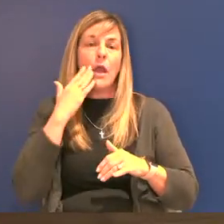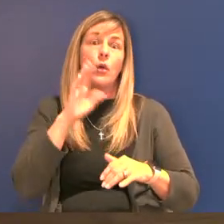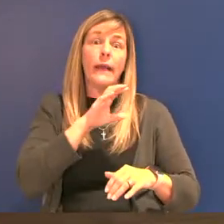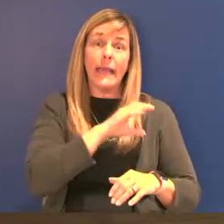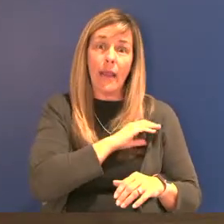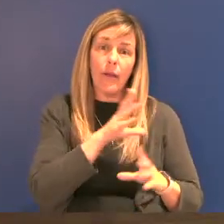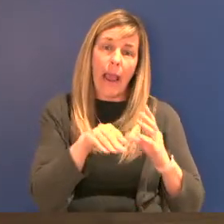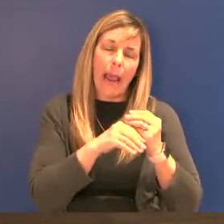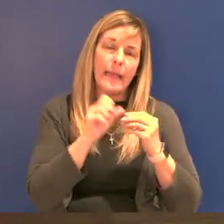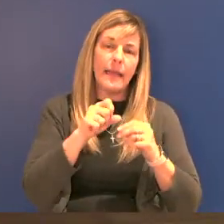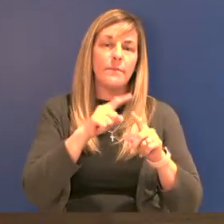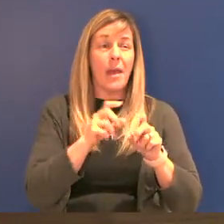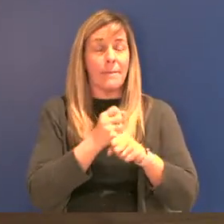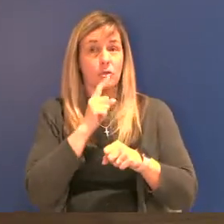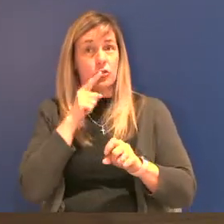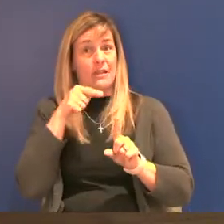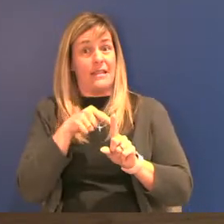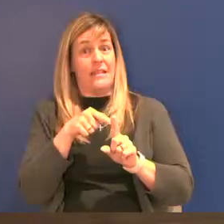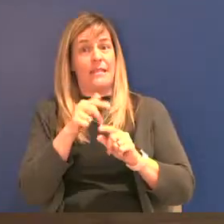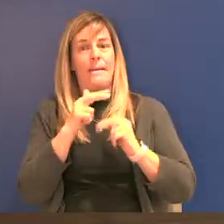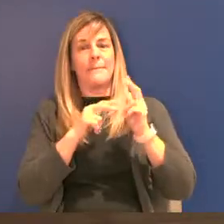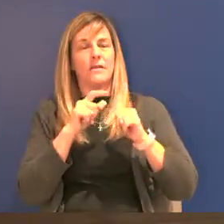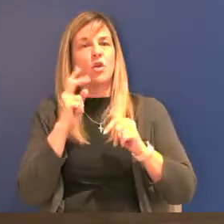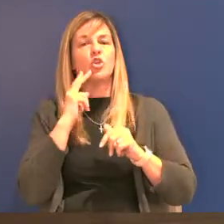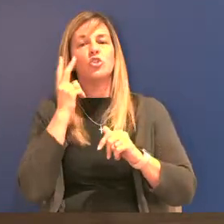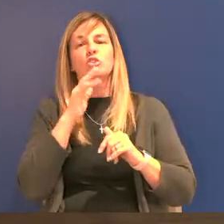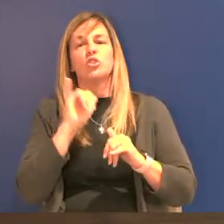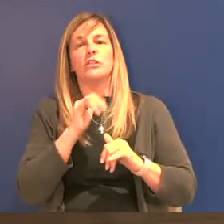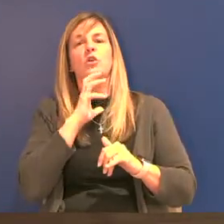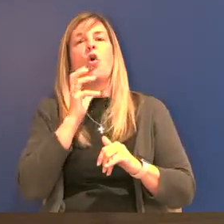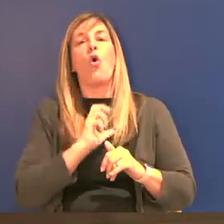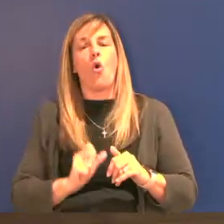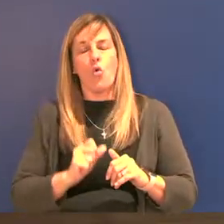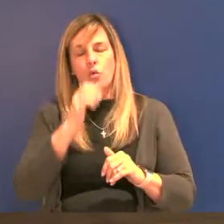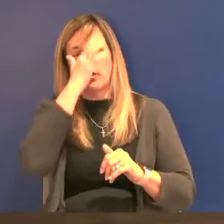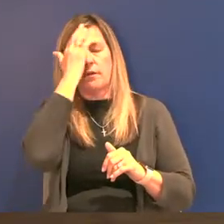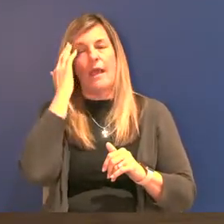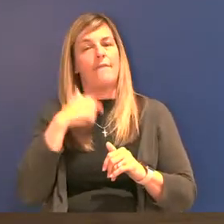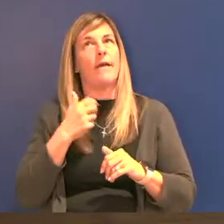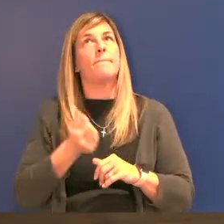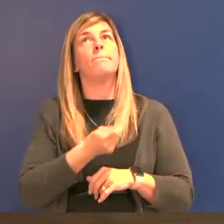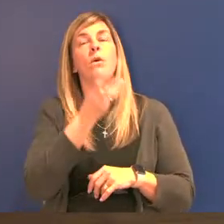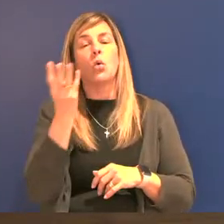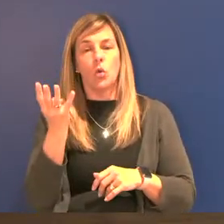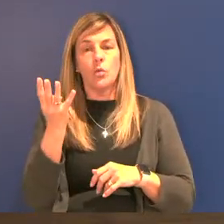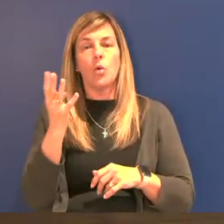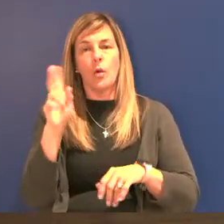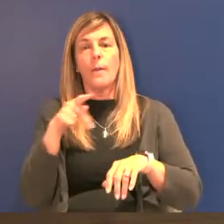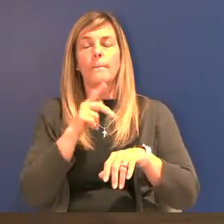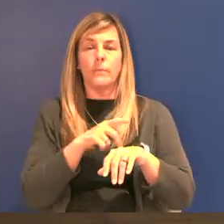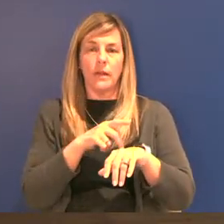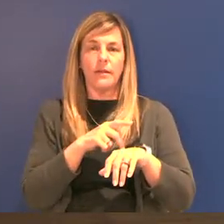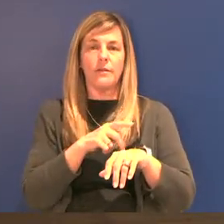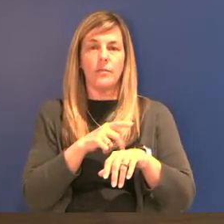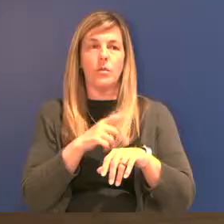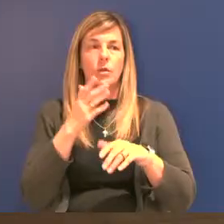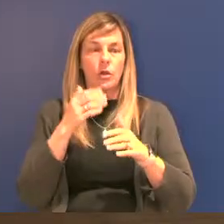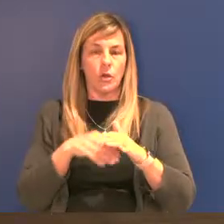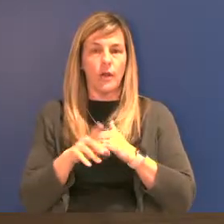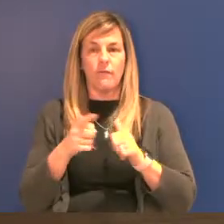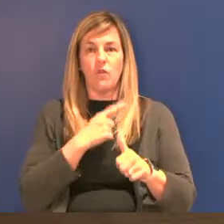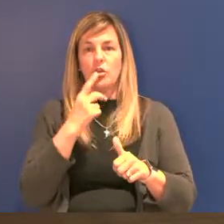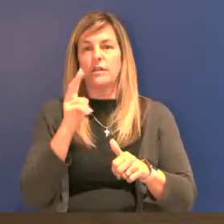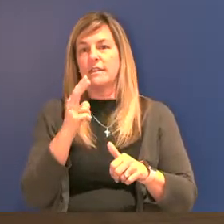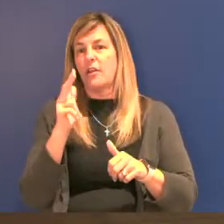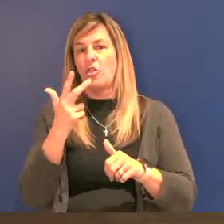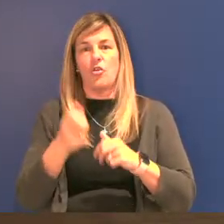ensure that the building itself, it does not look dated. I will tell you, I've had multiple principals who stepped in, first year, second,